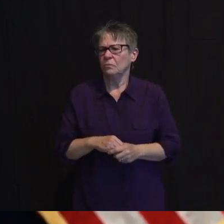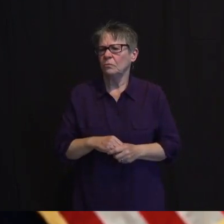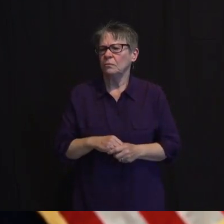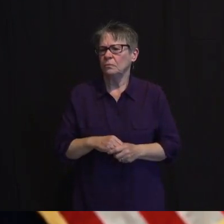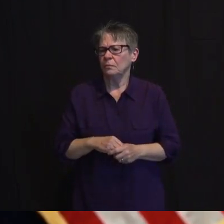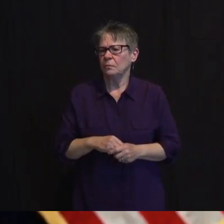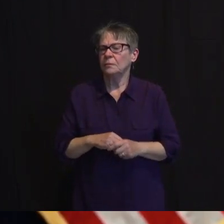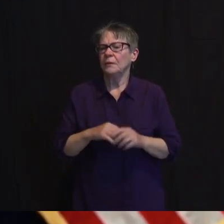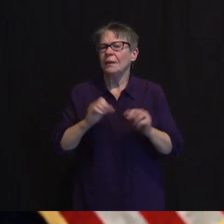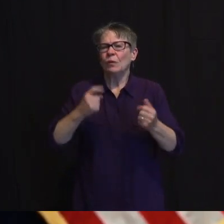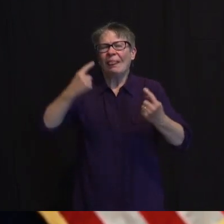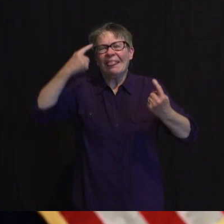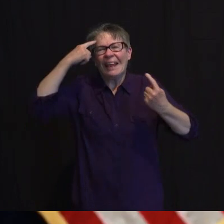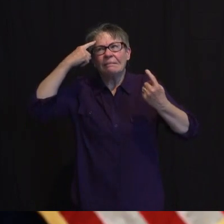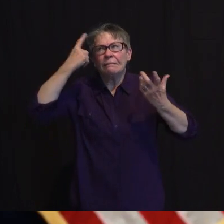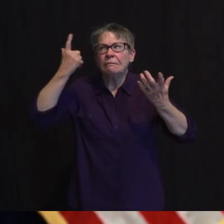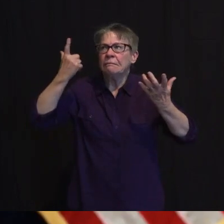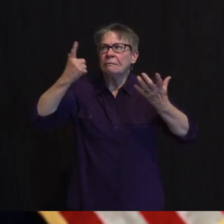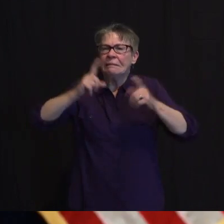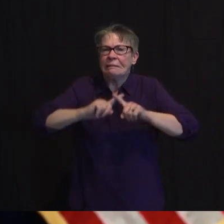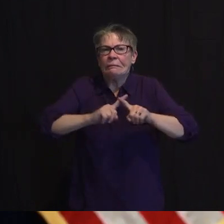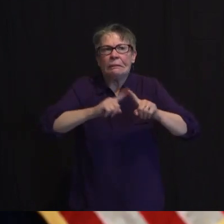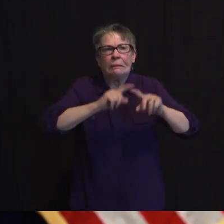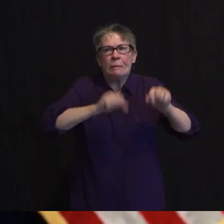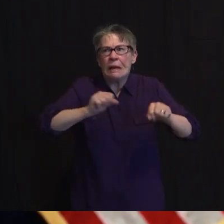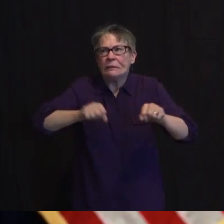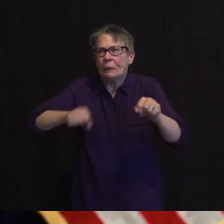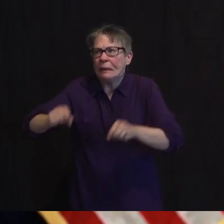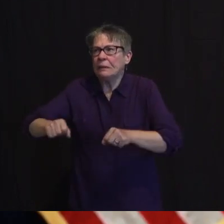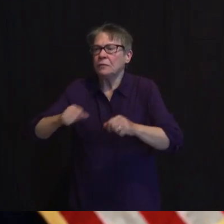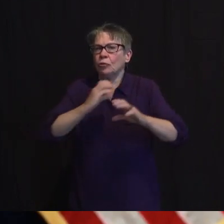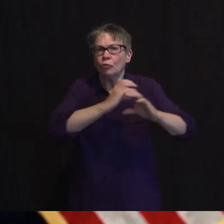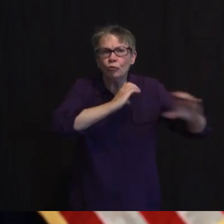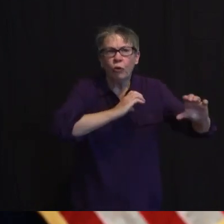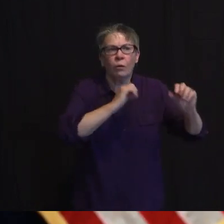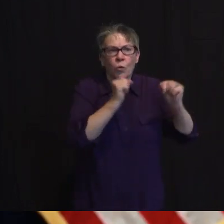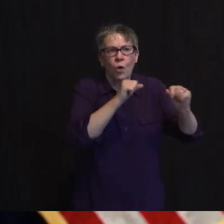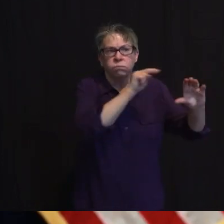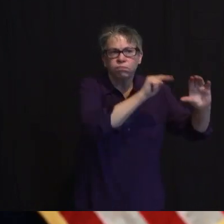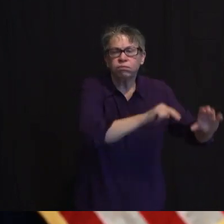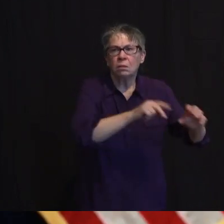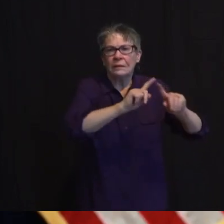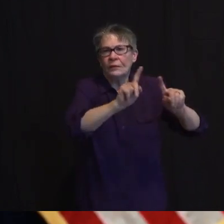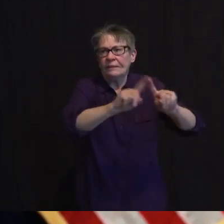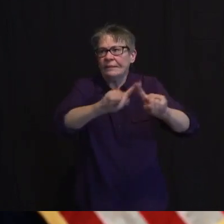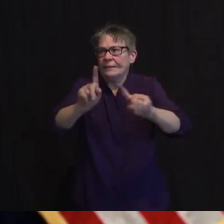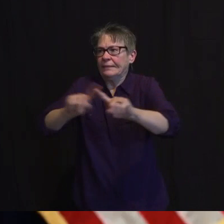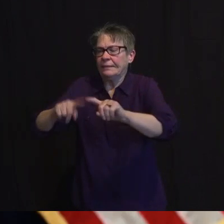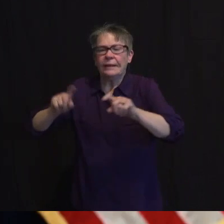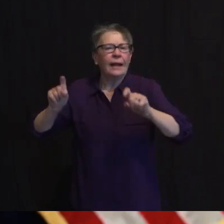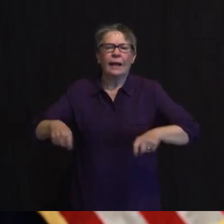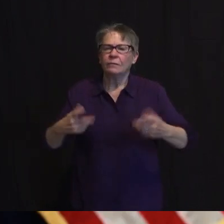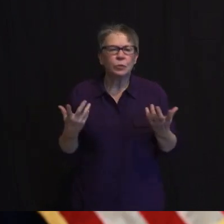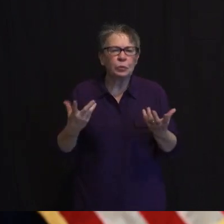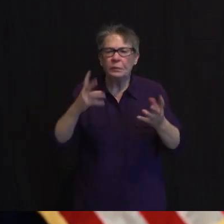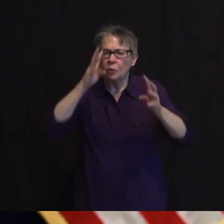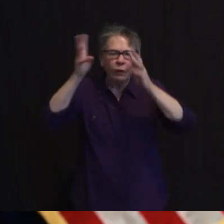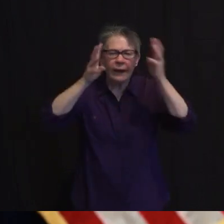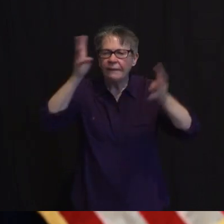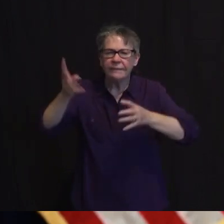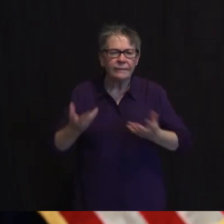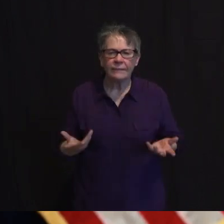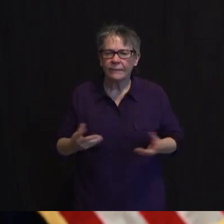As Judy has said unequivocally and with great eloquence, we're going to do everything in our power to avoid ever having to activate a